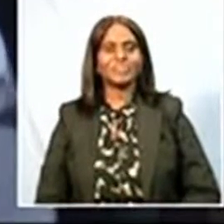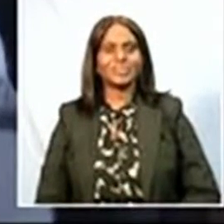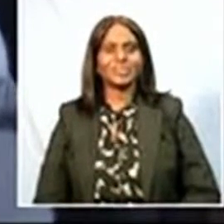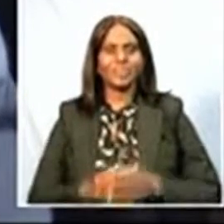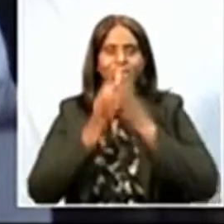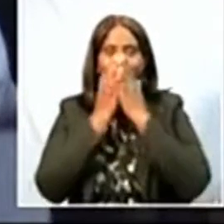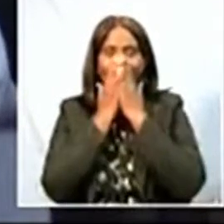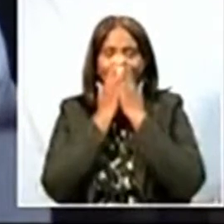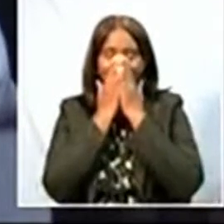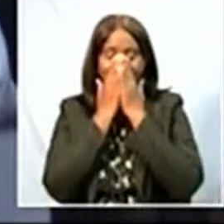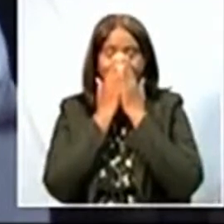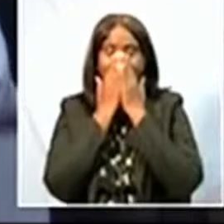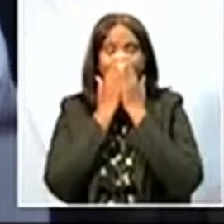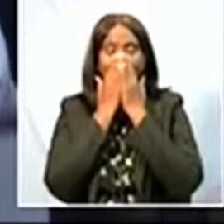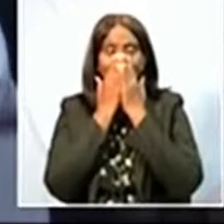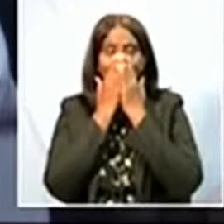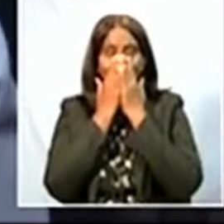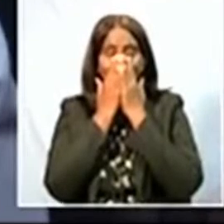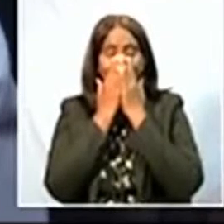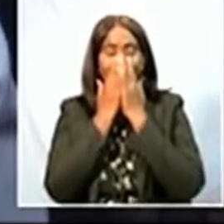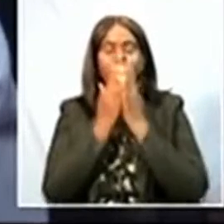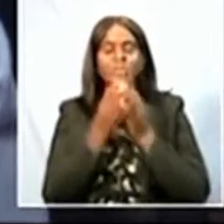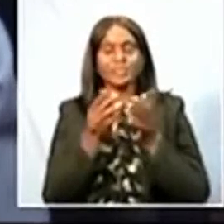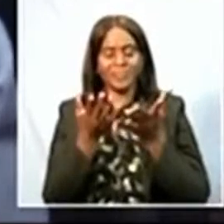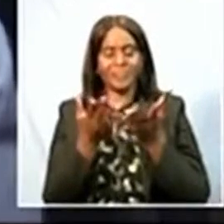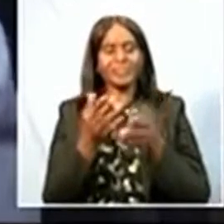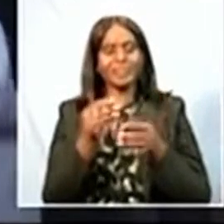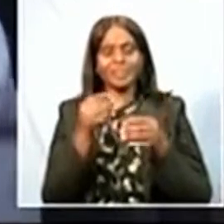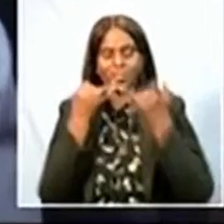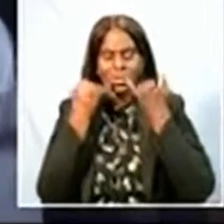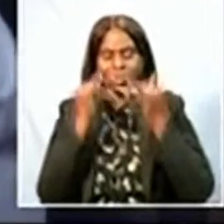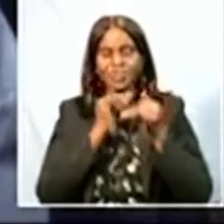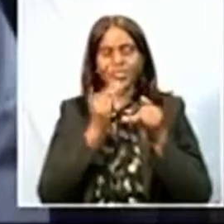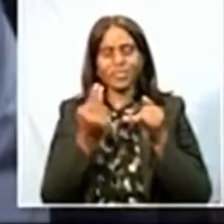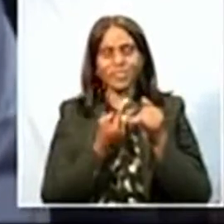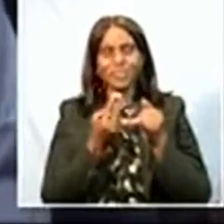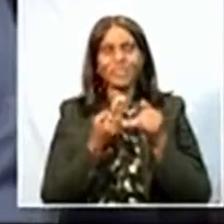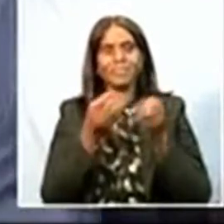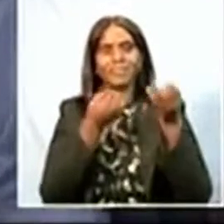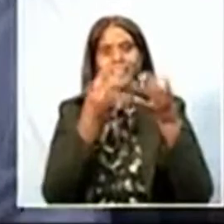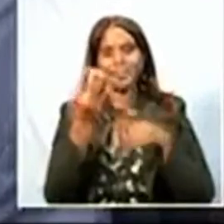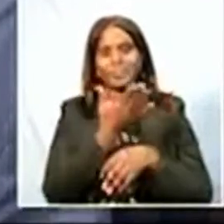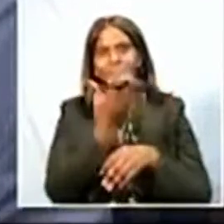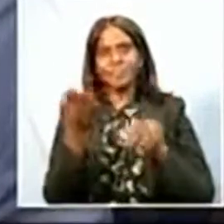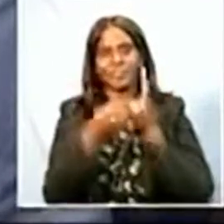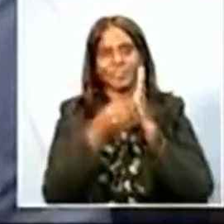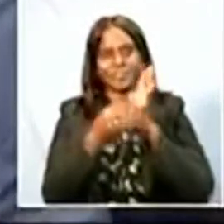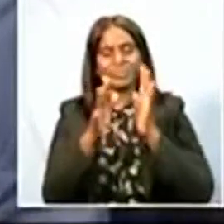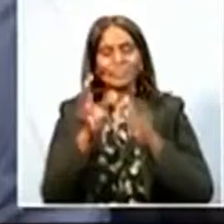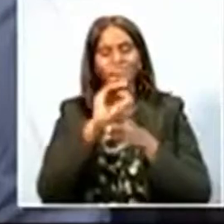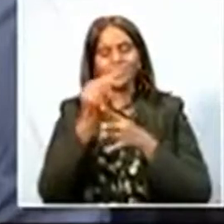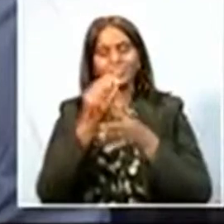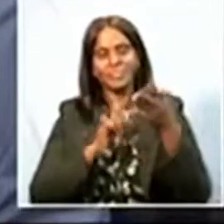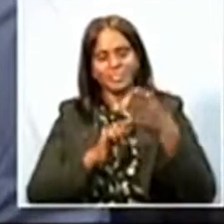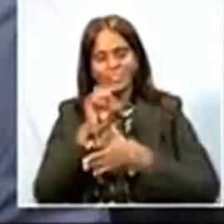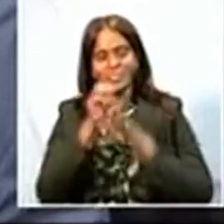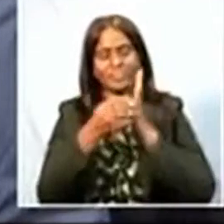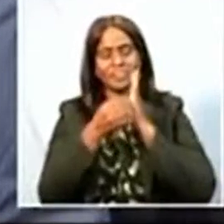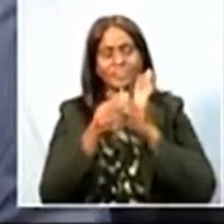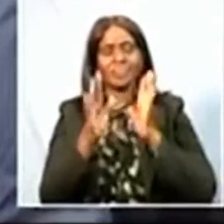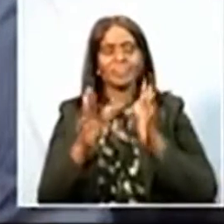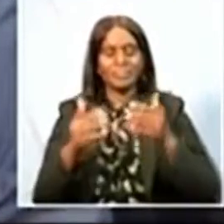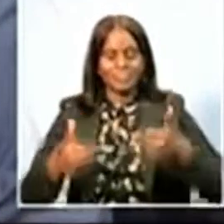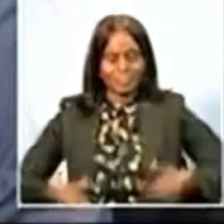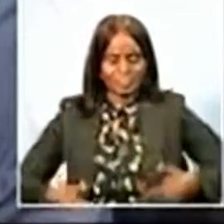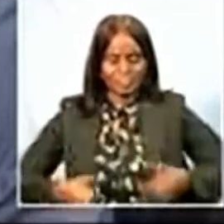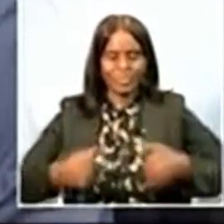So, Chair, my first question here, and they are telling us that most of the leadership or the executive leadership of these youth groups are